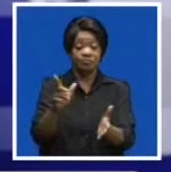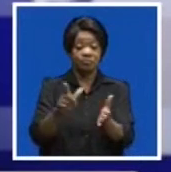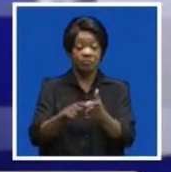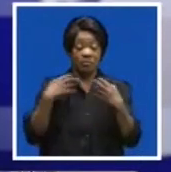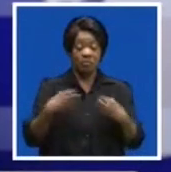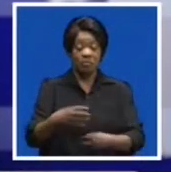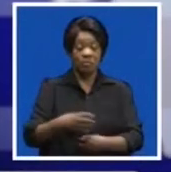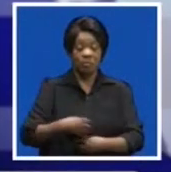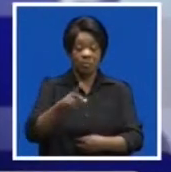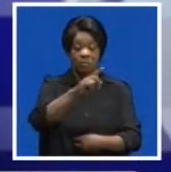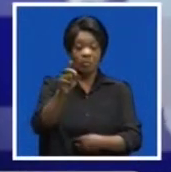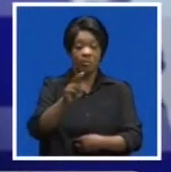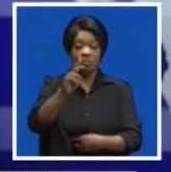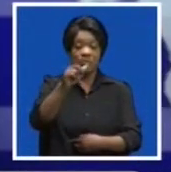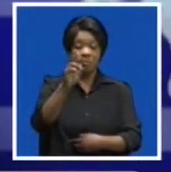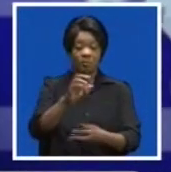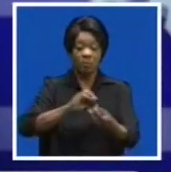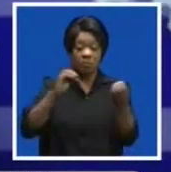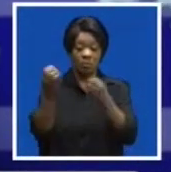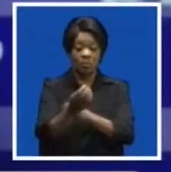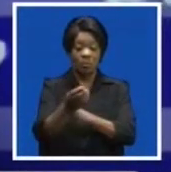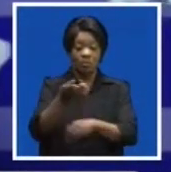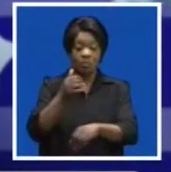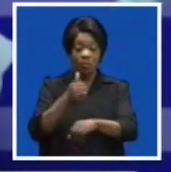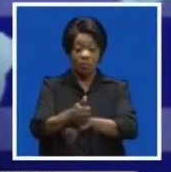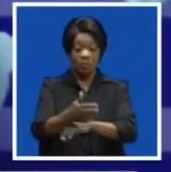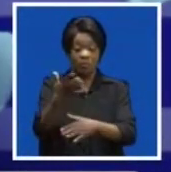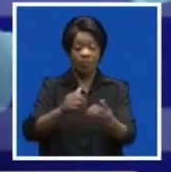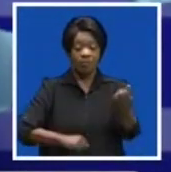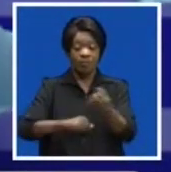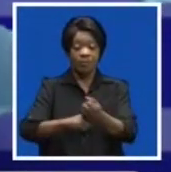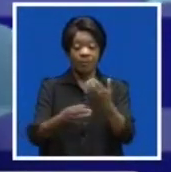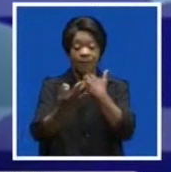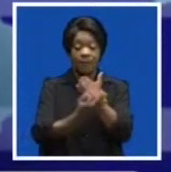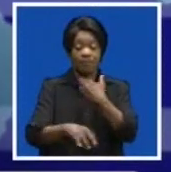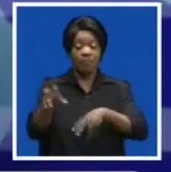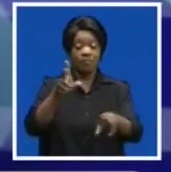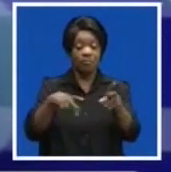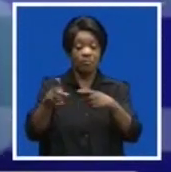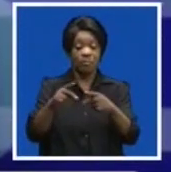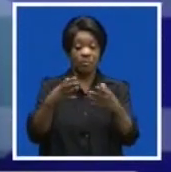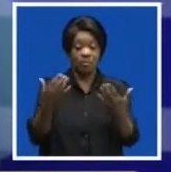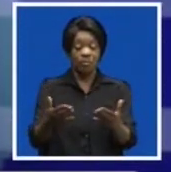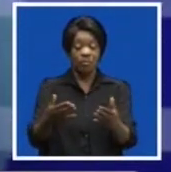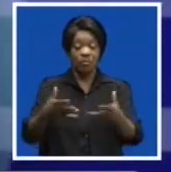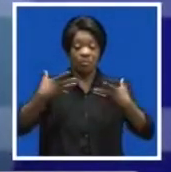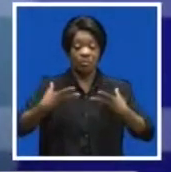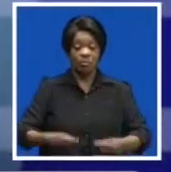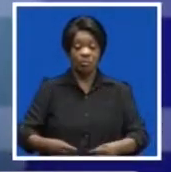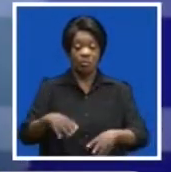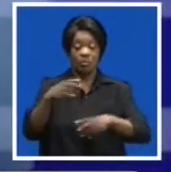Lusaka Mayor Makebi Zulu has accused the opposition UPND of being sponsored by foreign dissidents to frustrate the